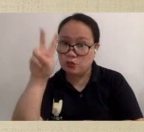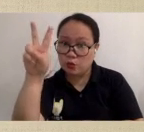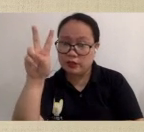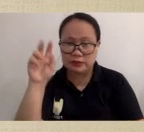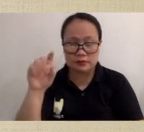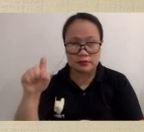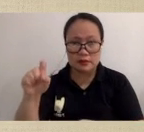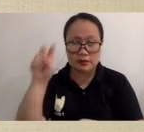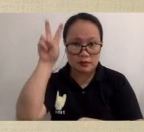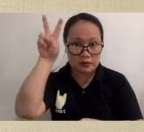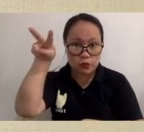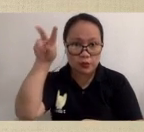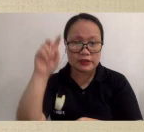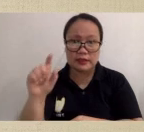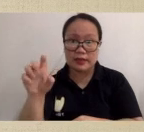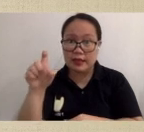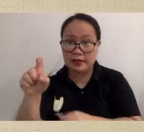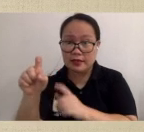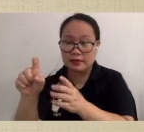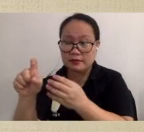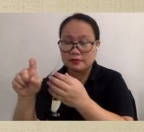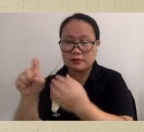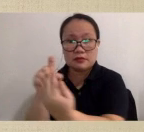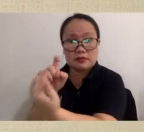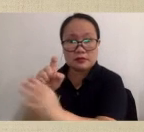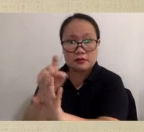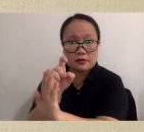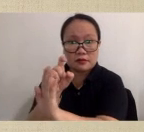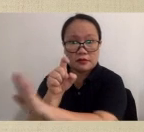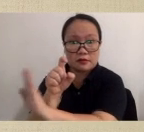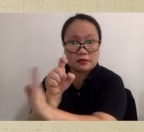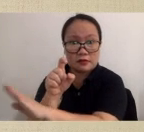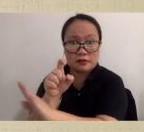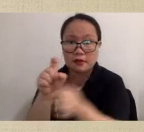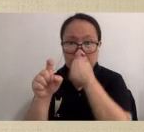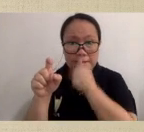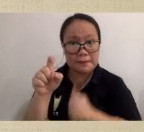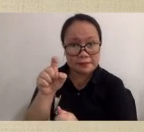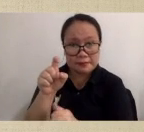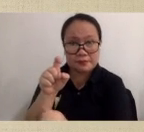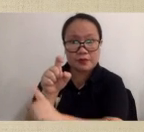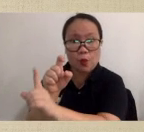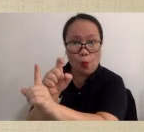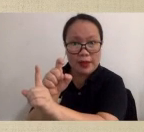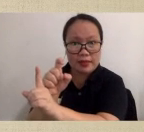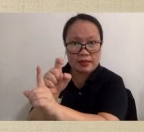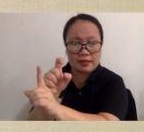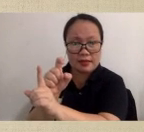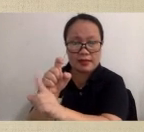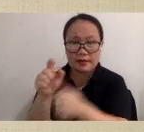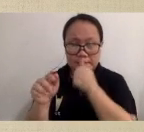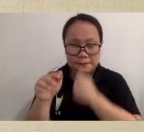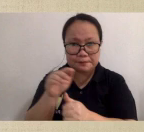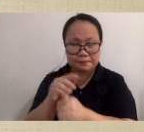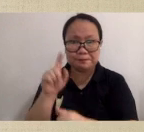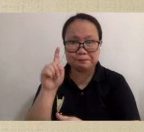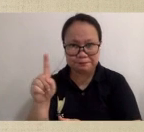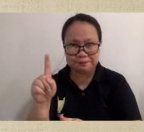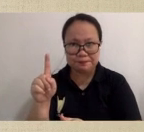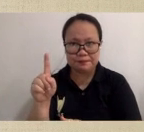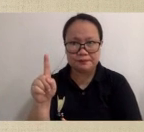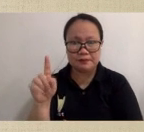variable is always, the numerical coefficient of the variable is always